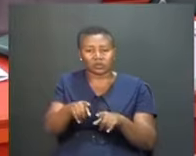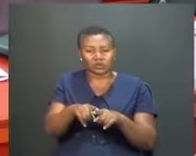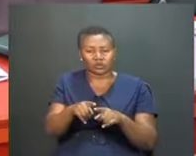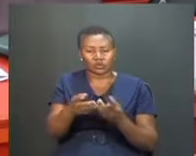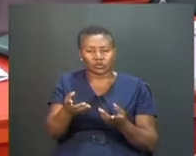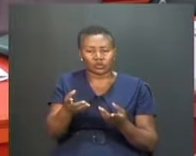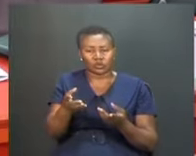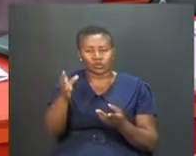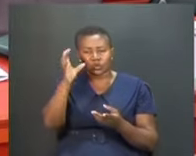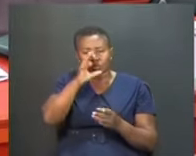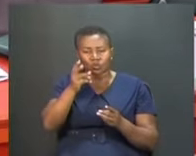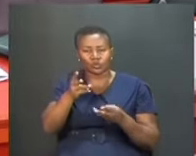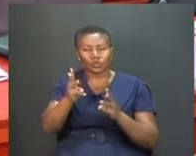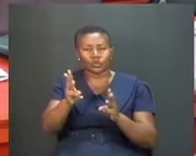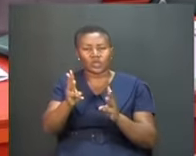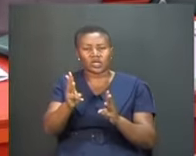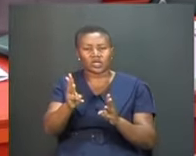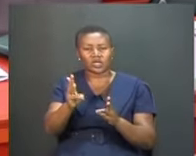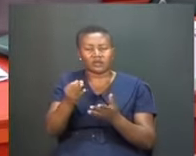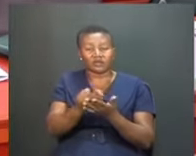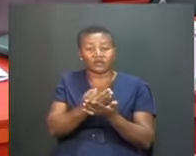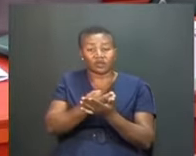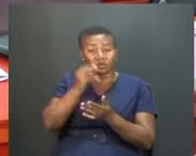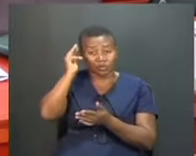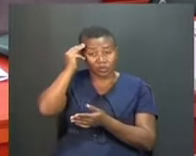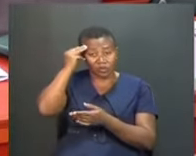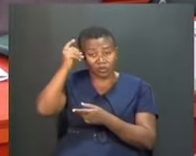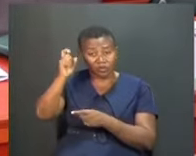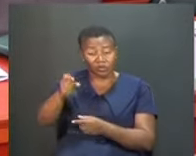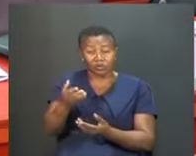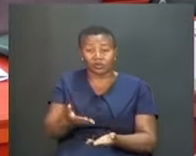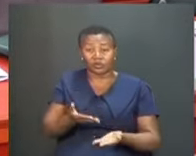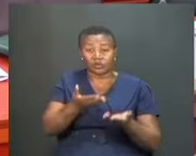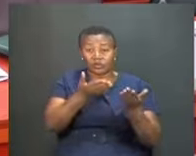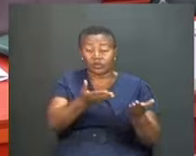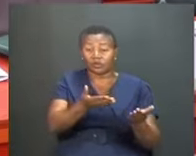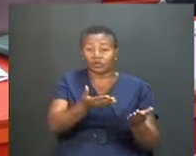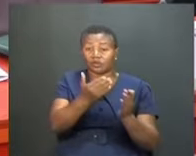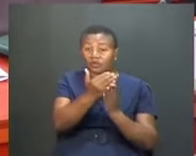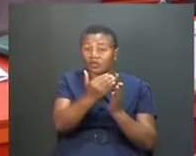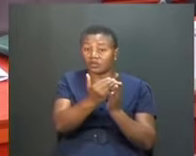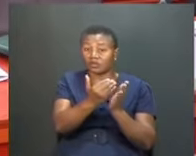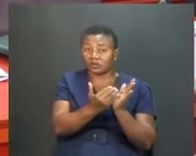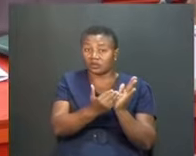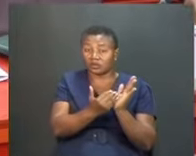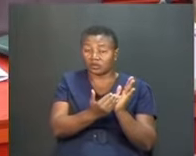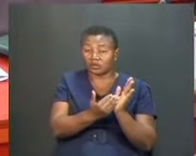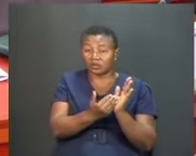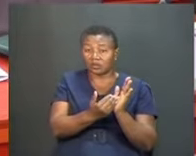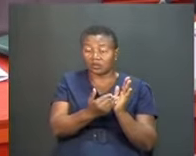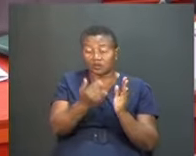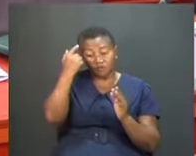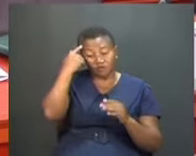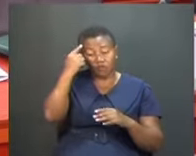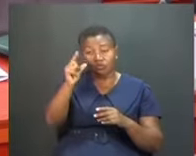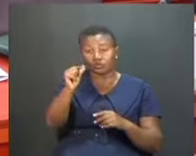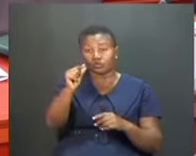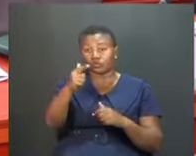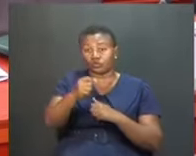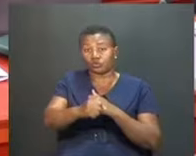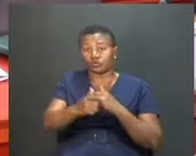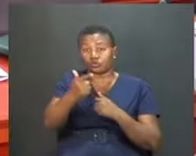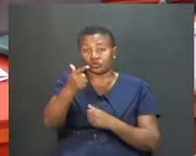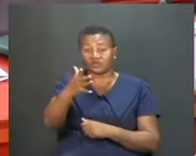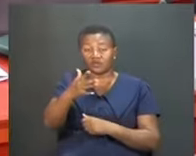the Minister of Finance was to present the budget statement and economic policy of government for the 2025 financial